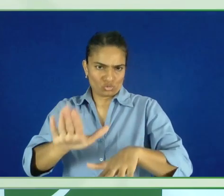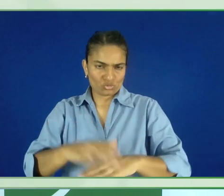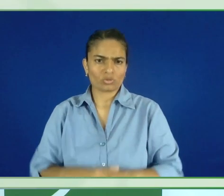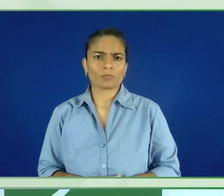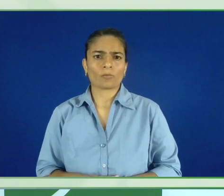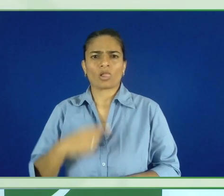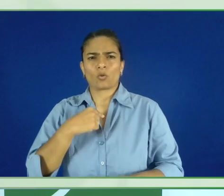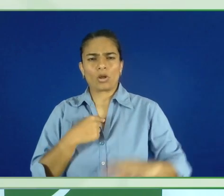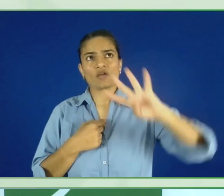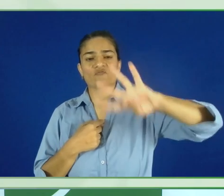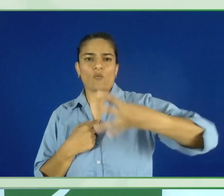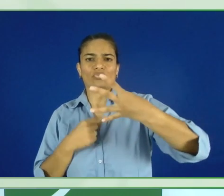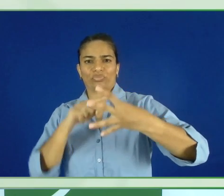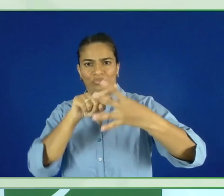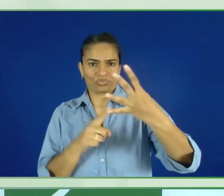imagine that we are a mix of